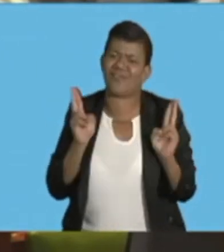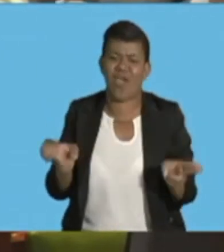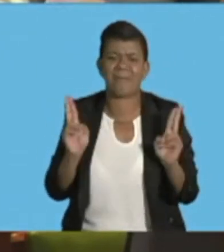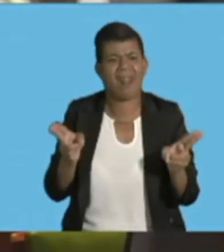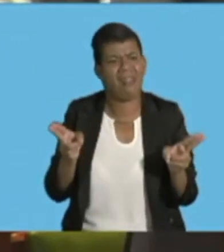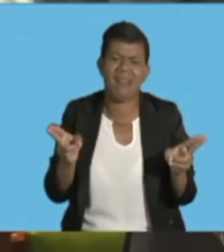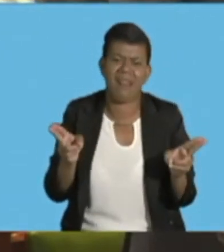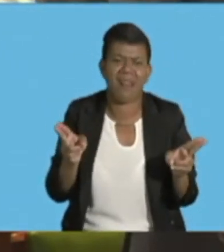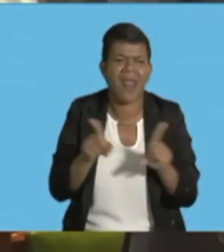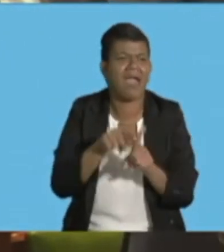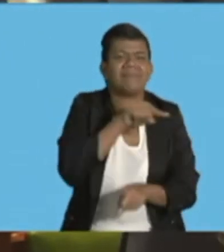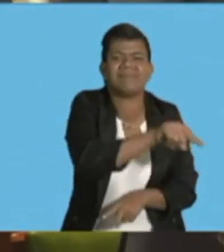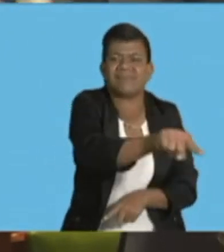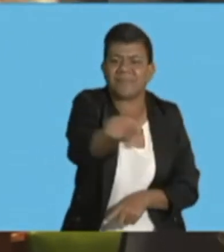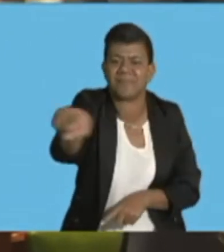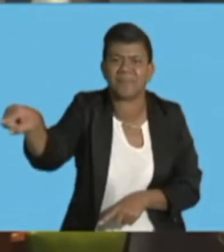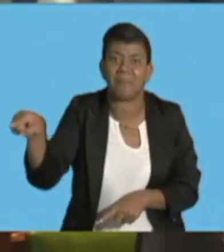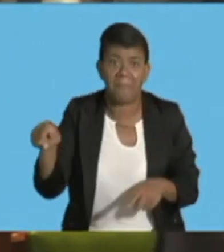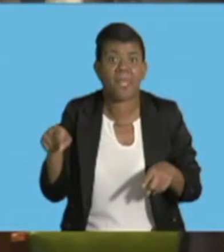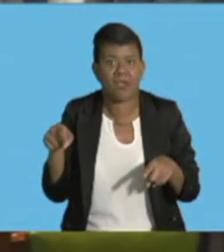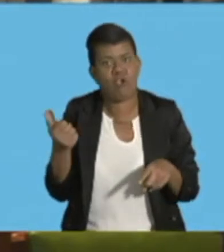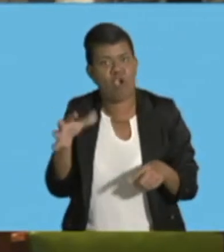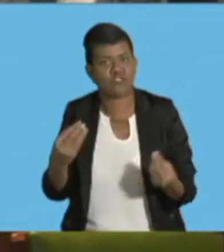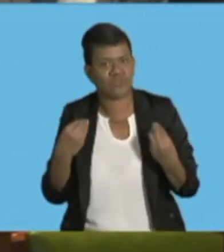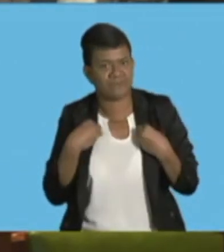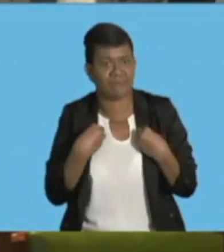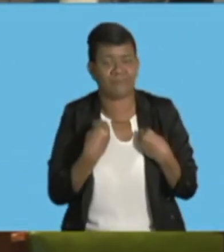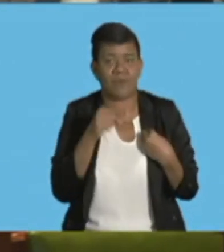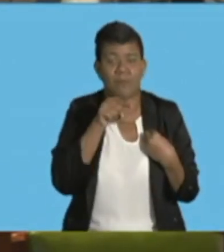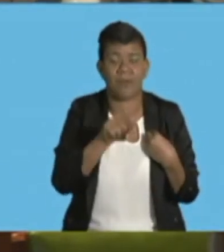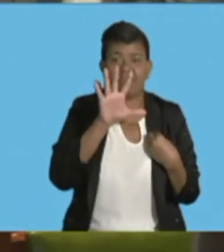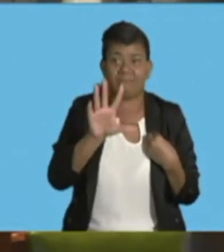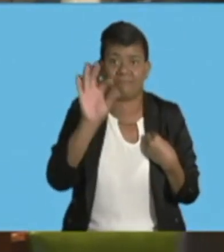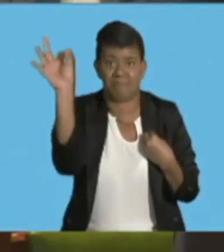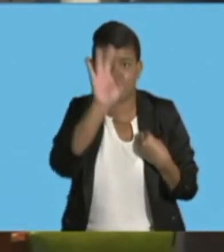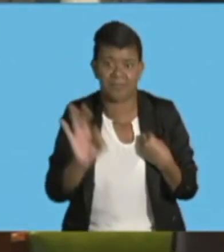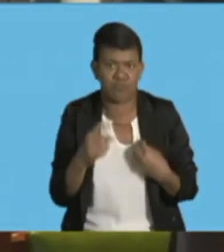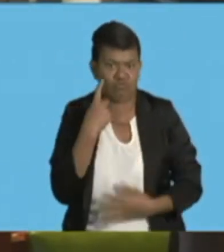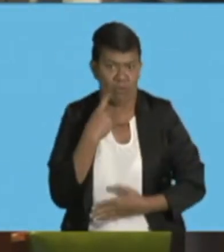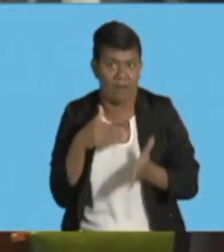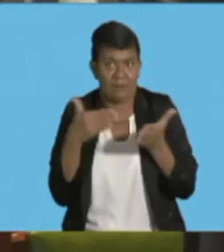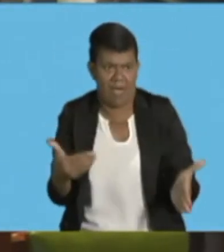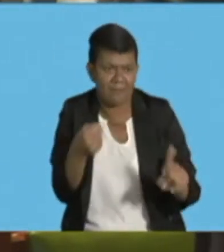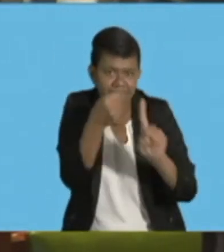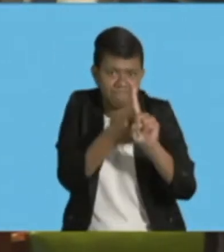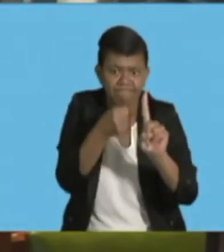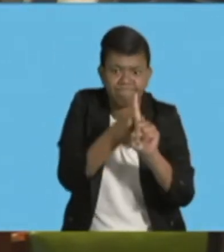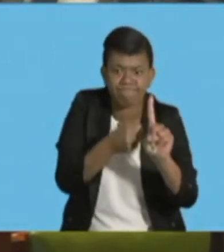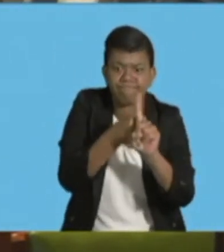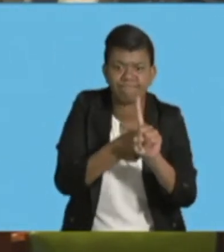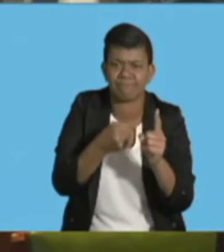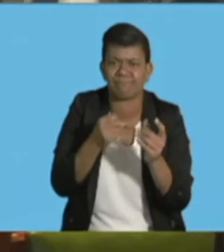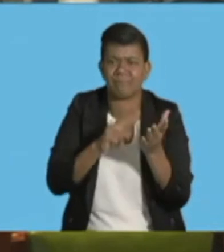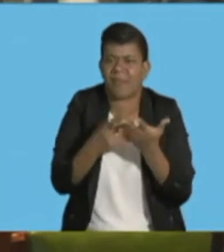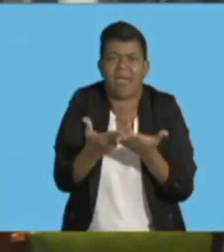6.5%, 6.25%. There's no difference. So what we are now talking and what we've been pushing the envelope on is to ensure that when you have